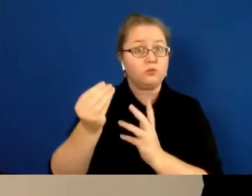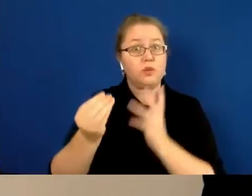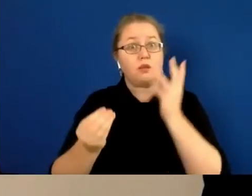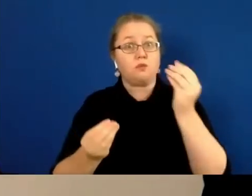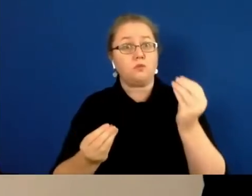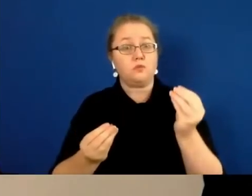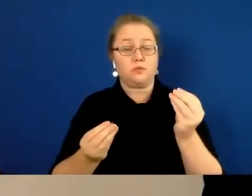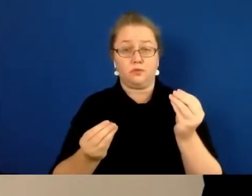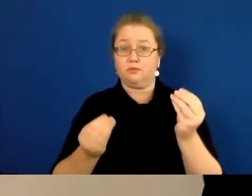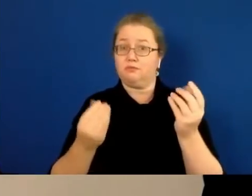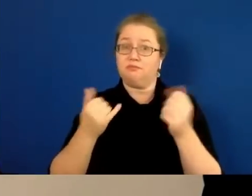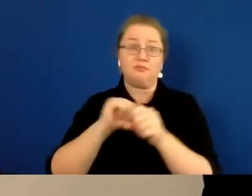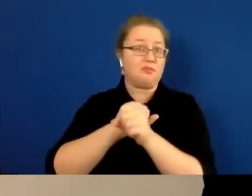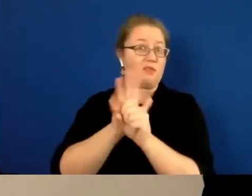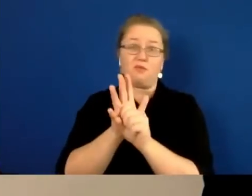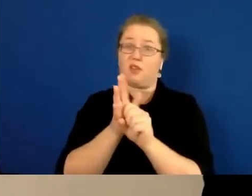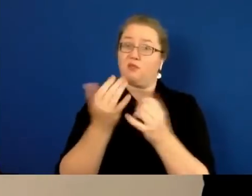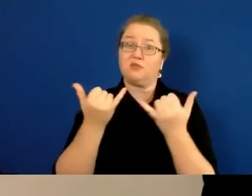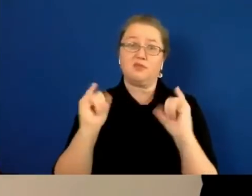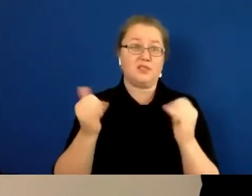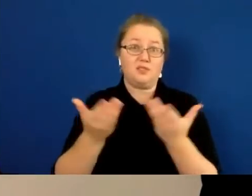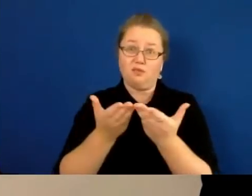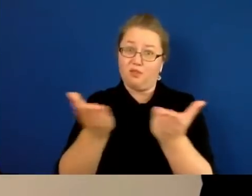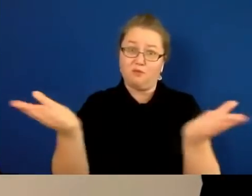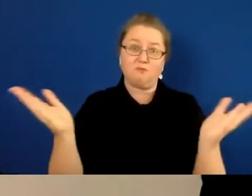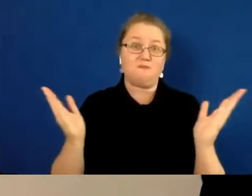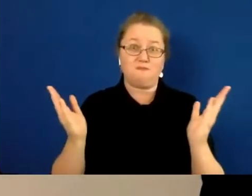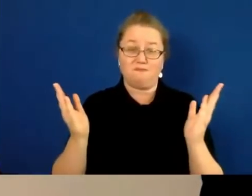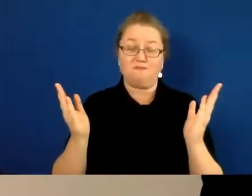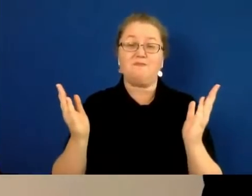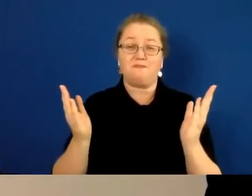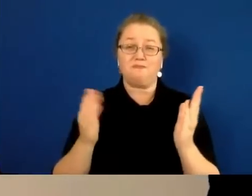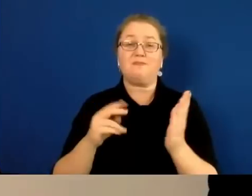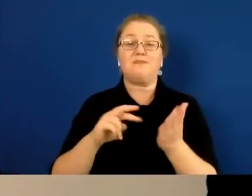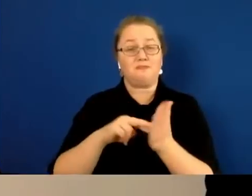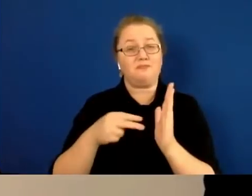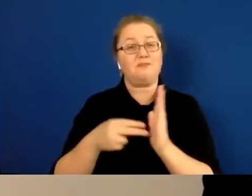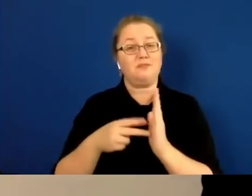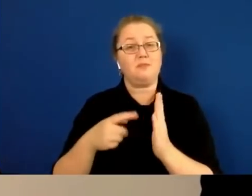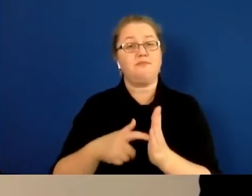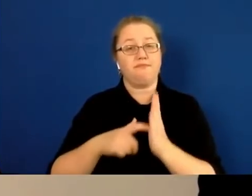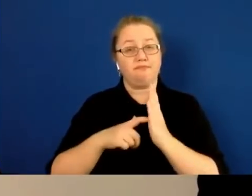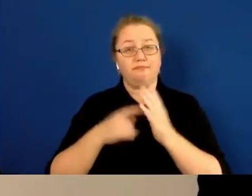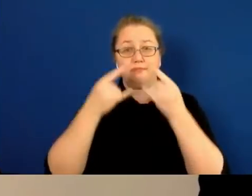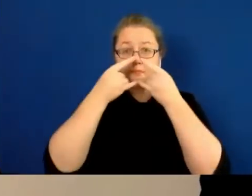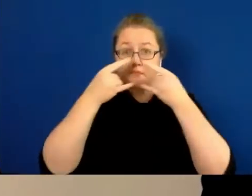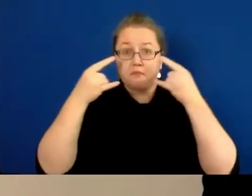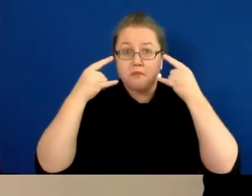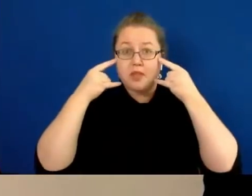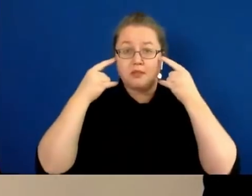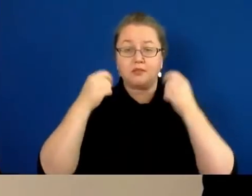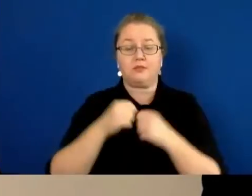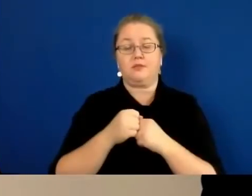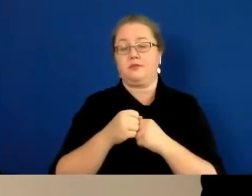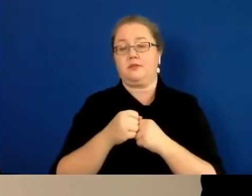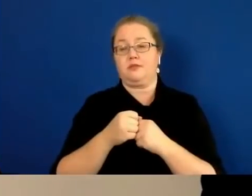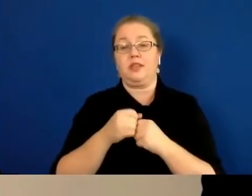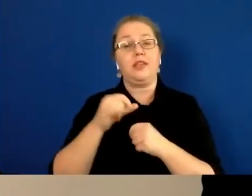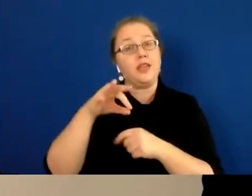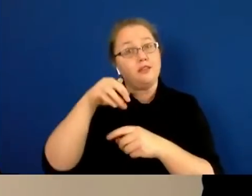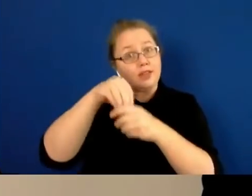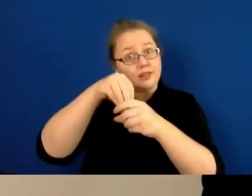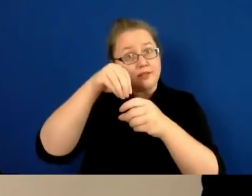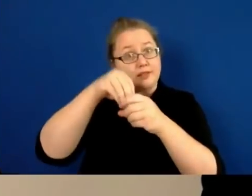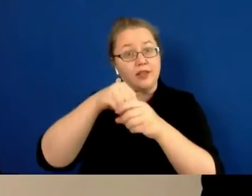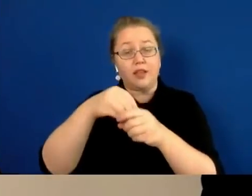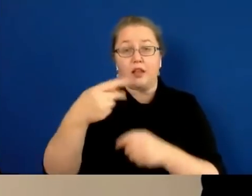together. And now is a critical time for us to pay attention again to how important it is to stand together by